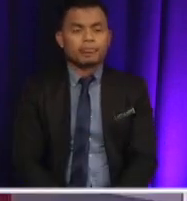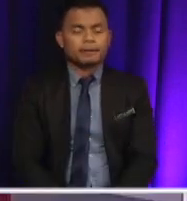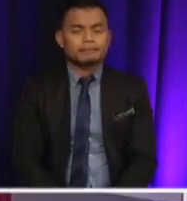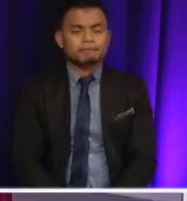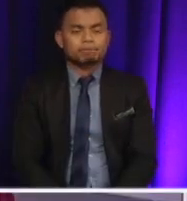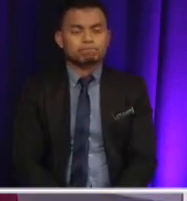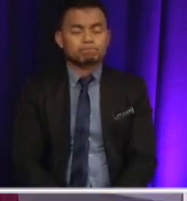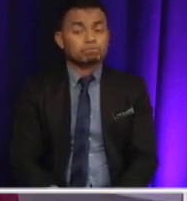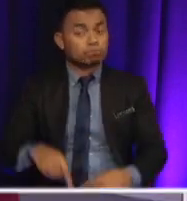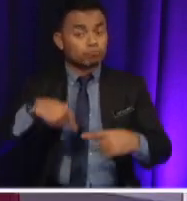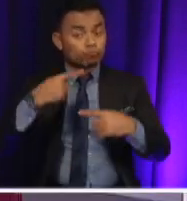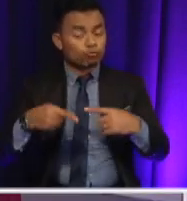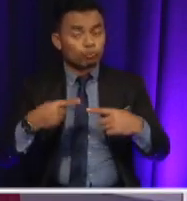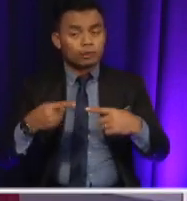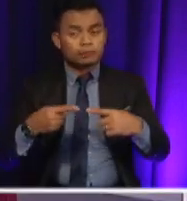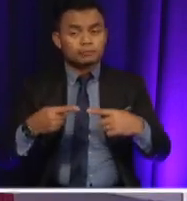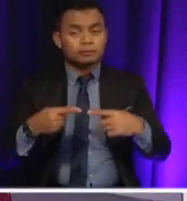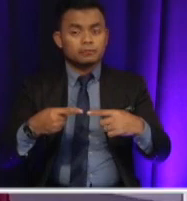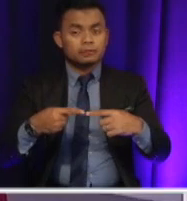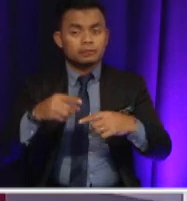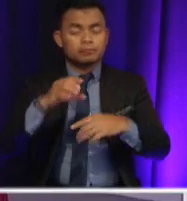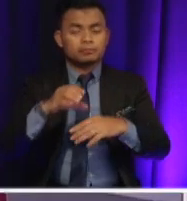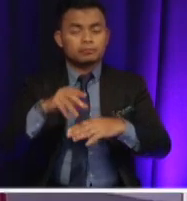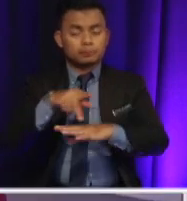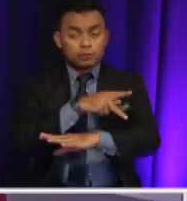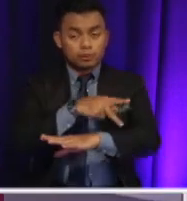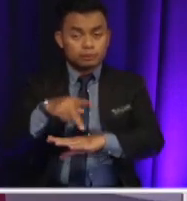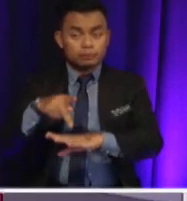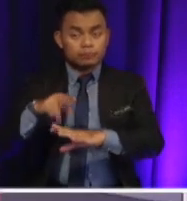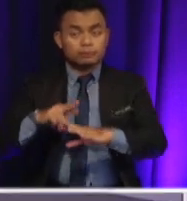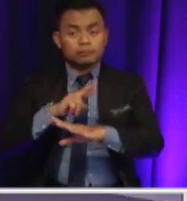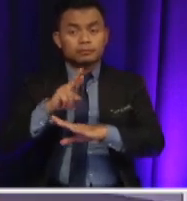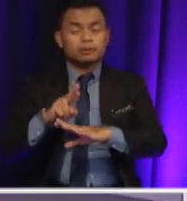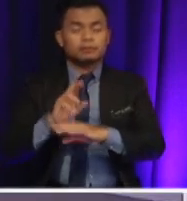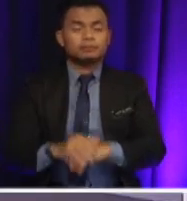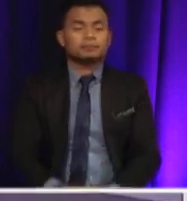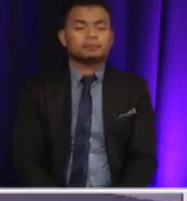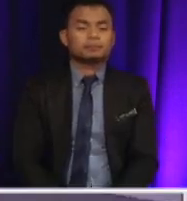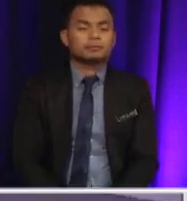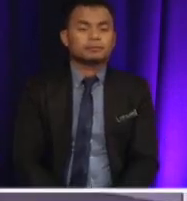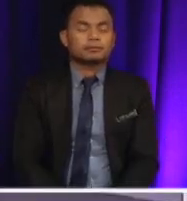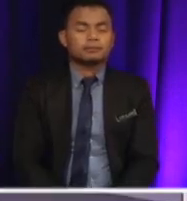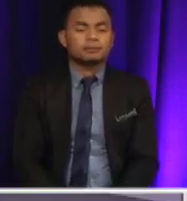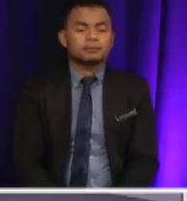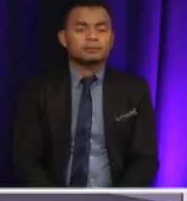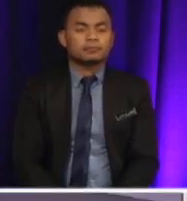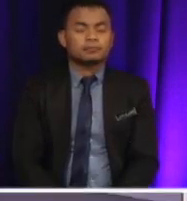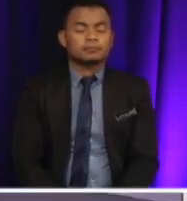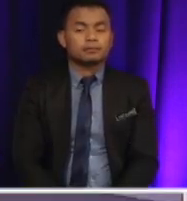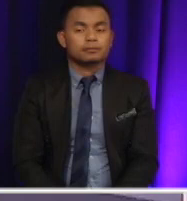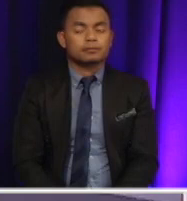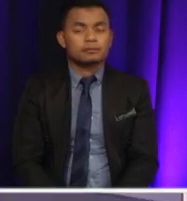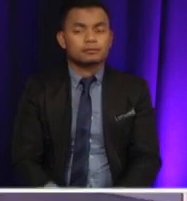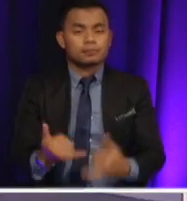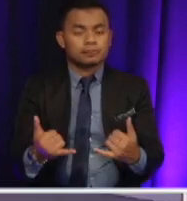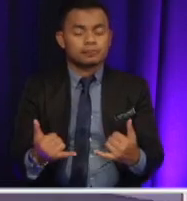when a poem rhymes, it sounds nicer. Okay? But nowadays, modern poems, they don't really rhyme that much,